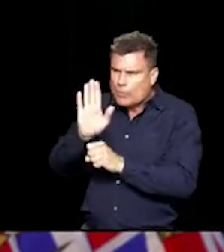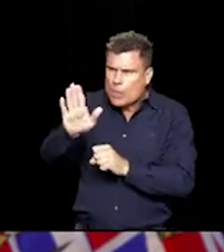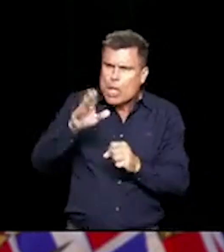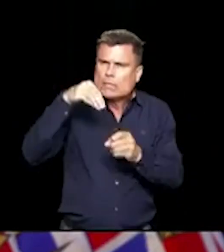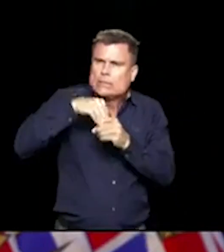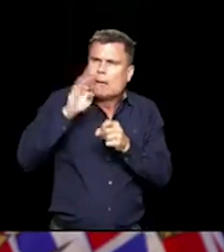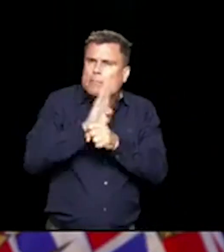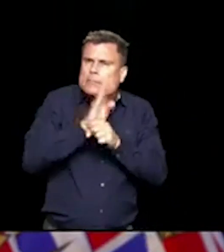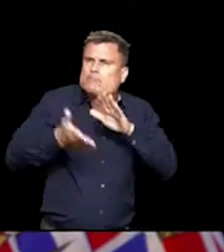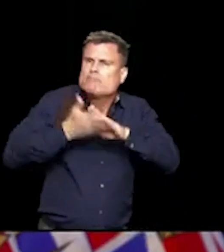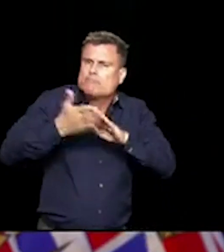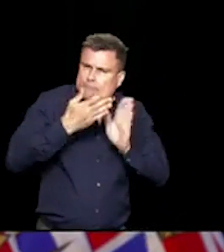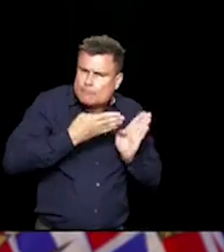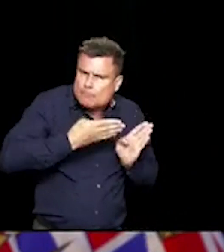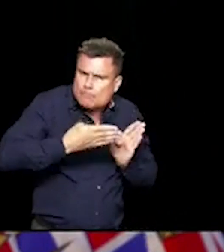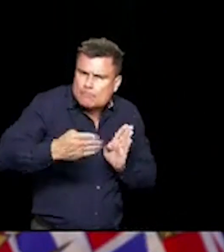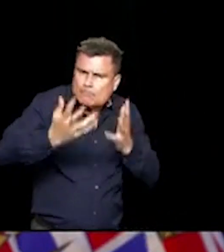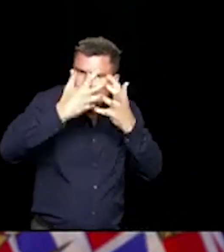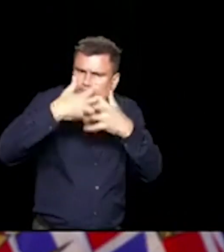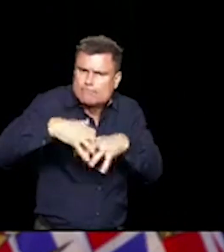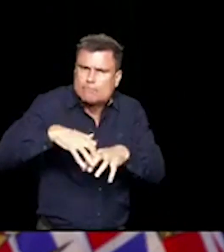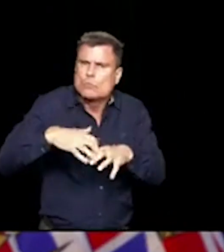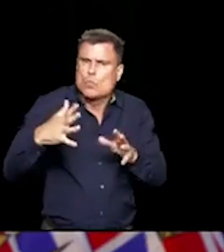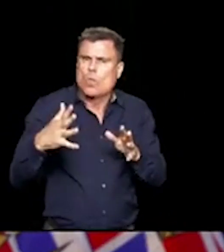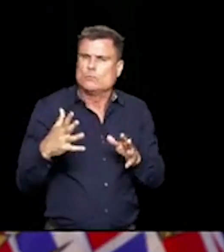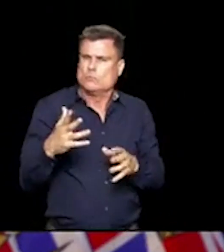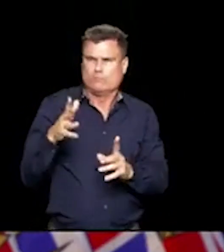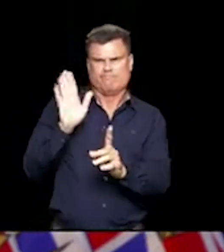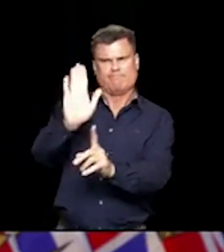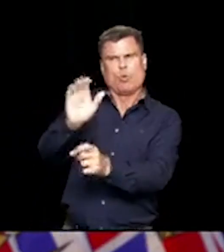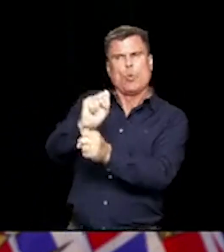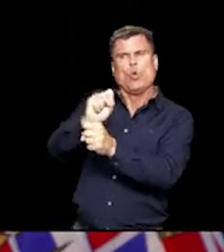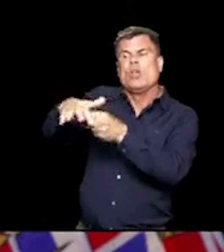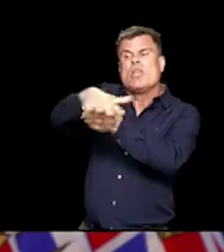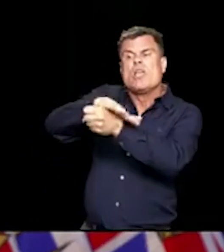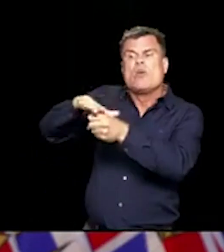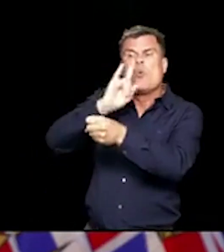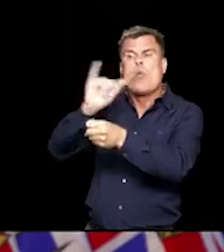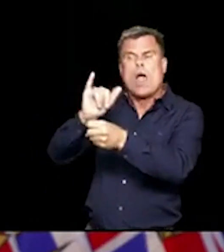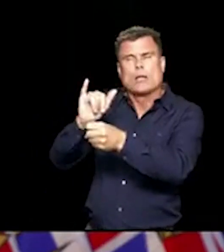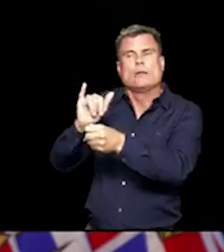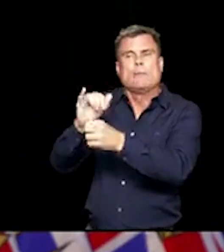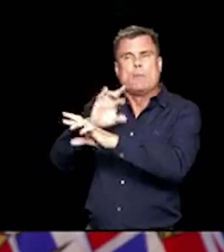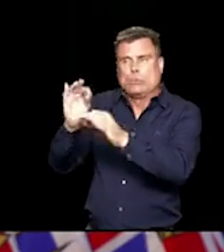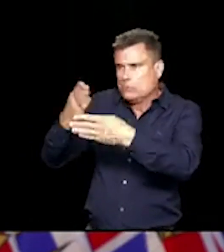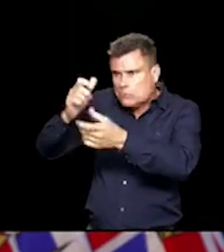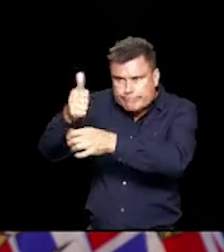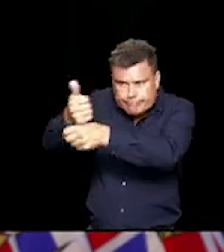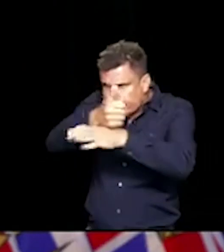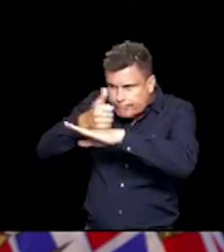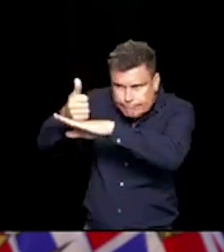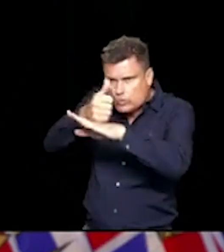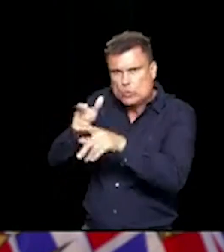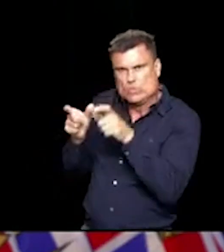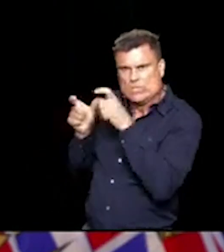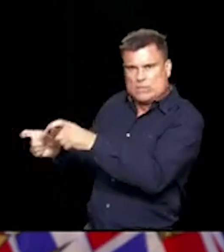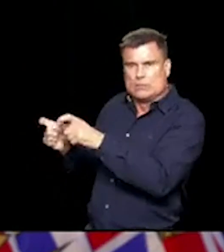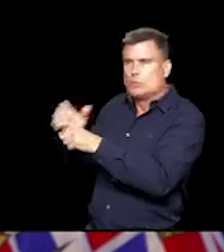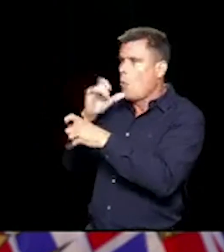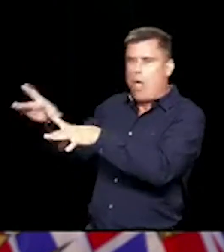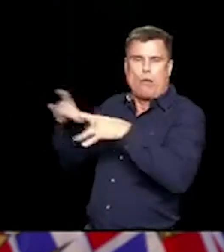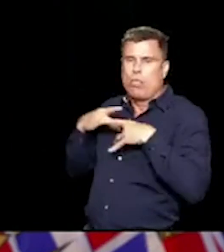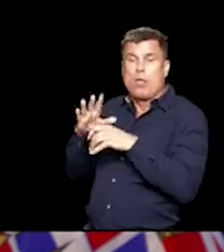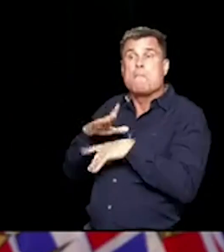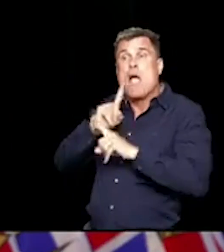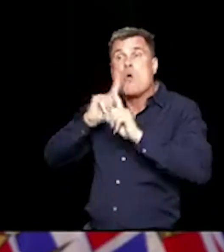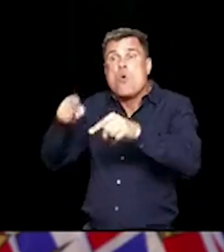modify them and put in place measures that can work in those scenarios, rather than trying to shut things down or trying to do